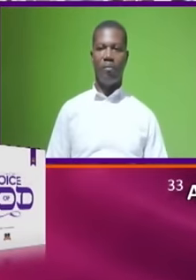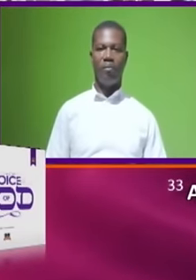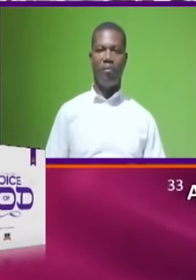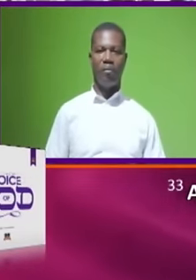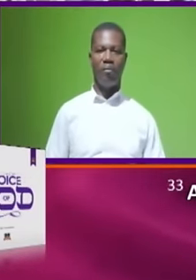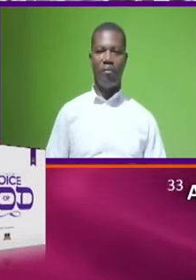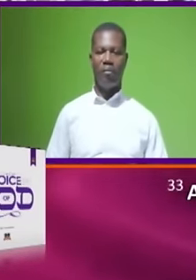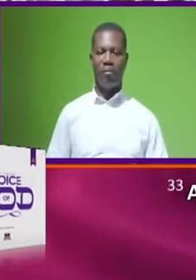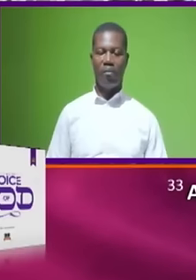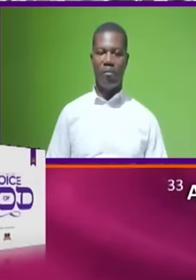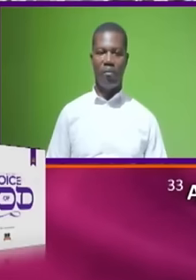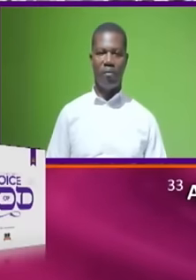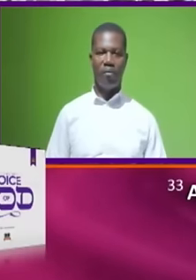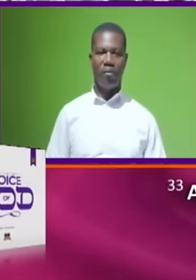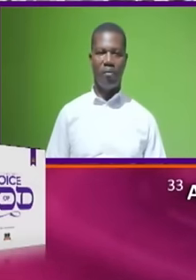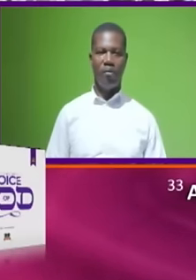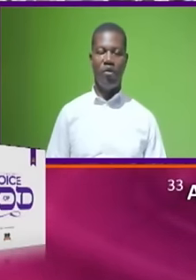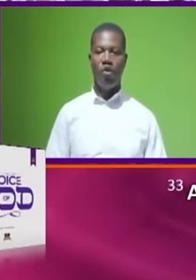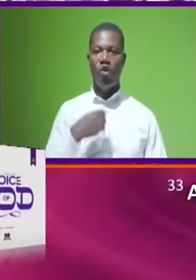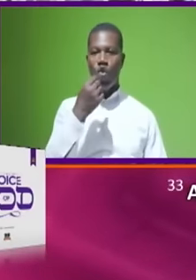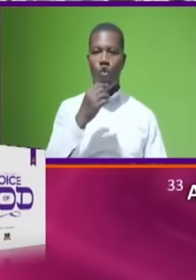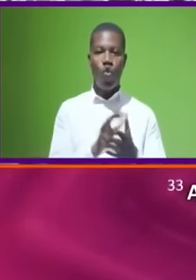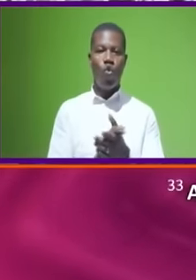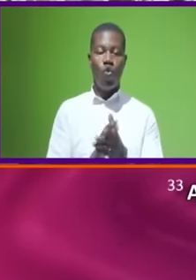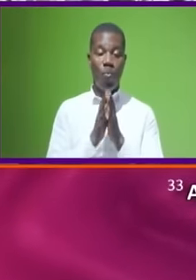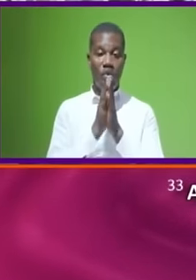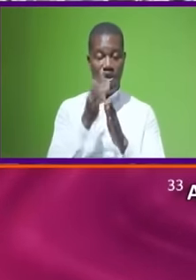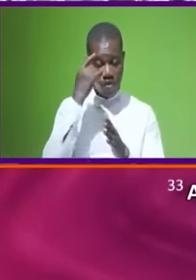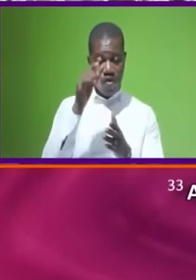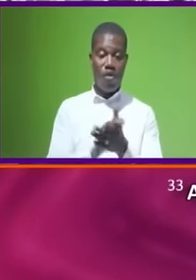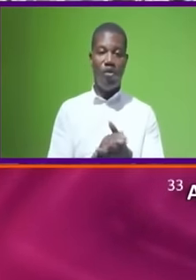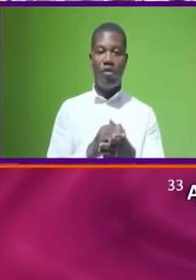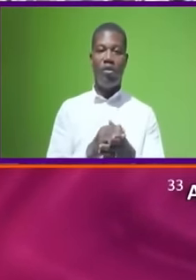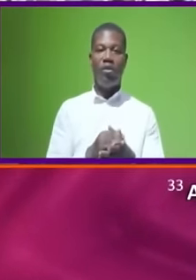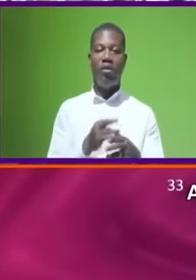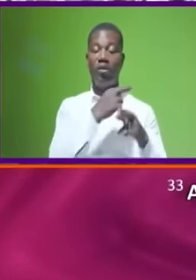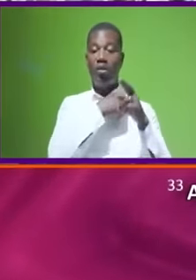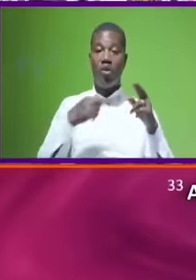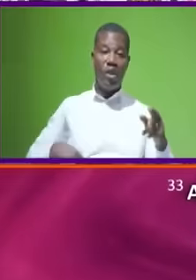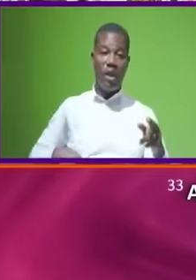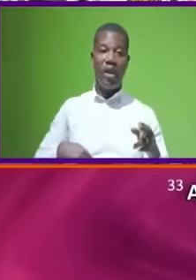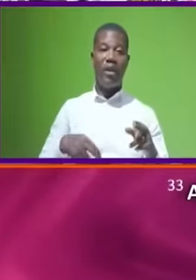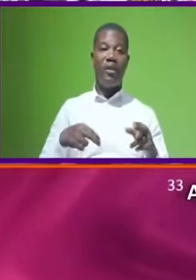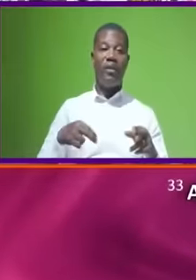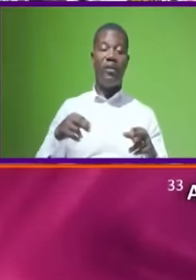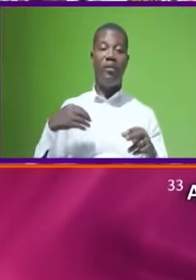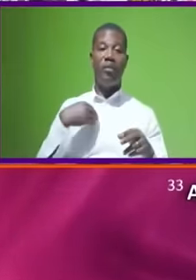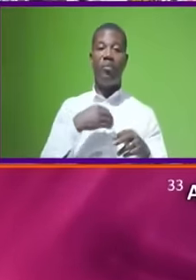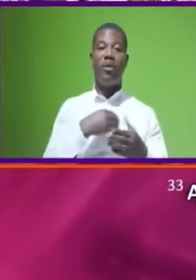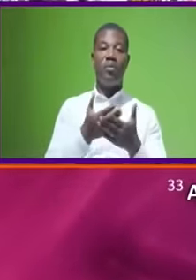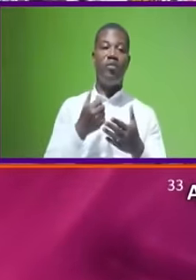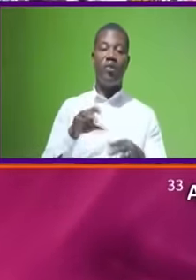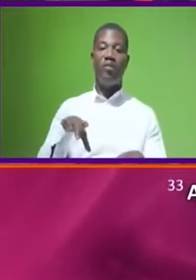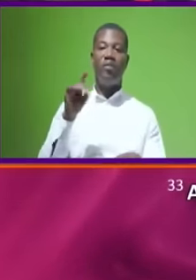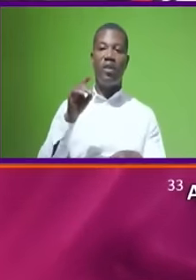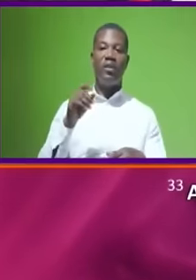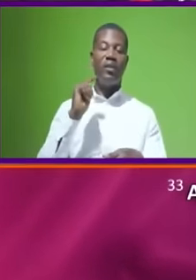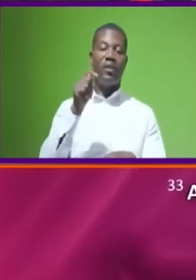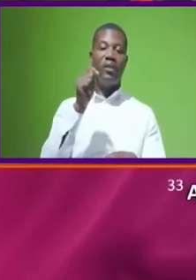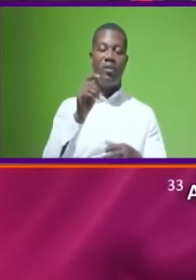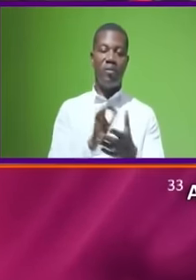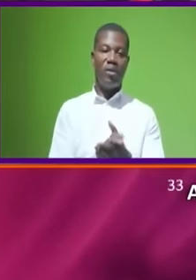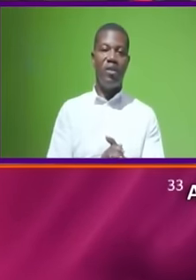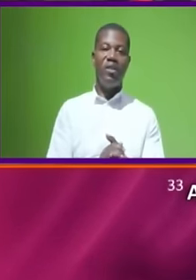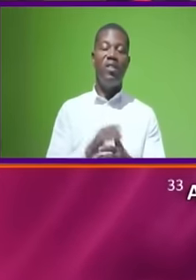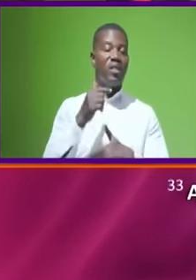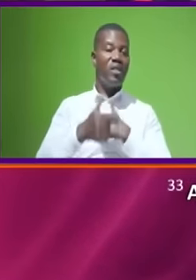alone. Philadelphia, this is when a bombire man and son of a dancer. So who prays for the Philadelphia before they are able to